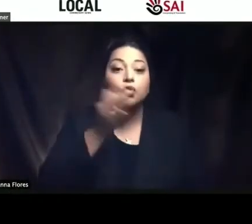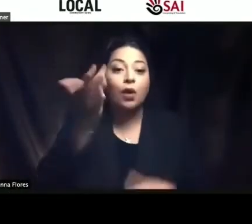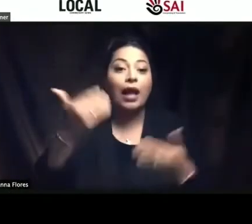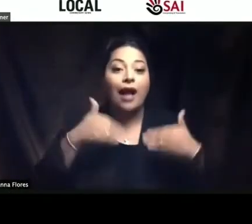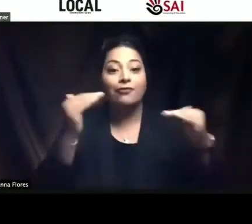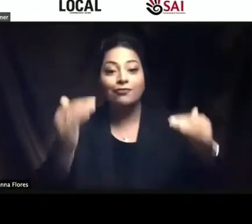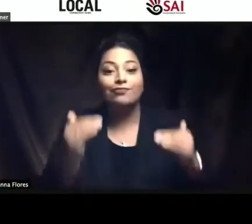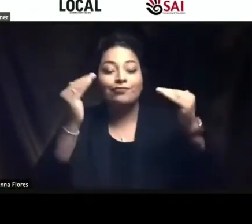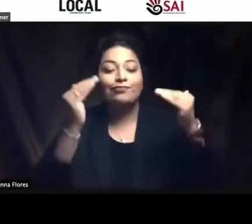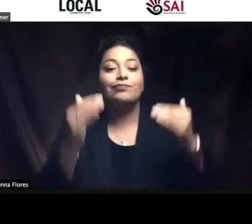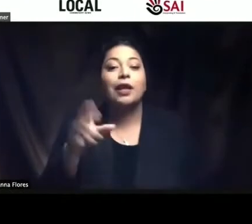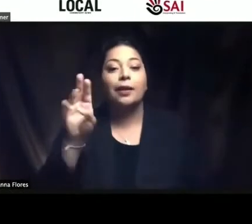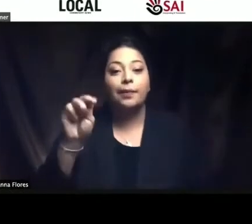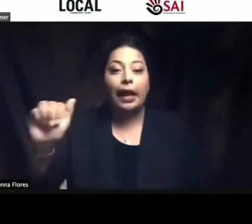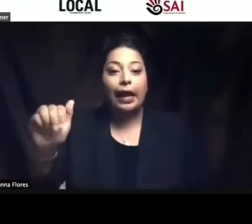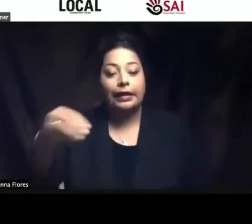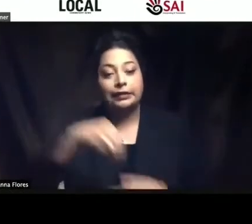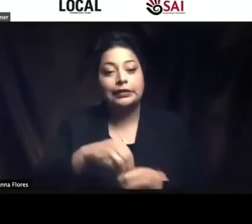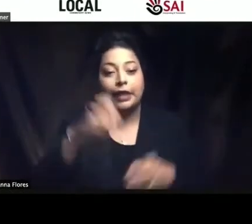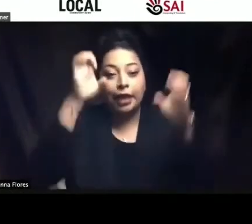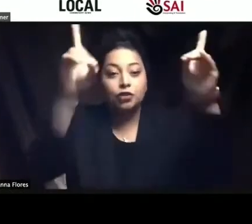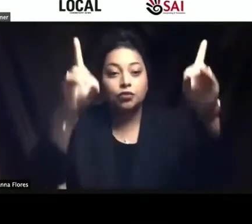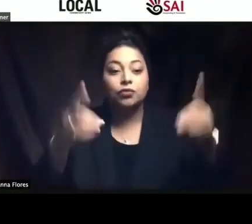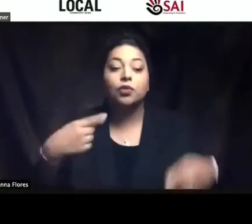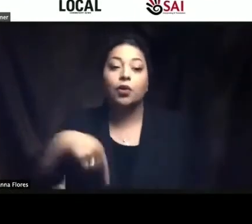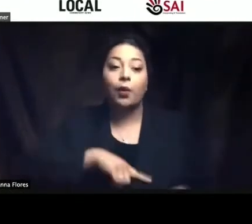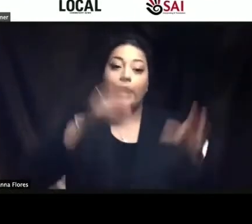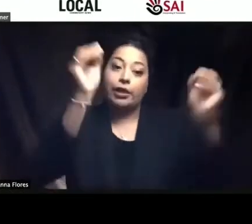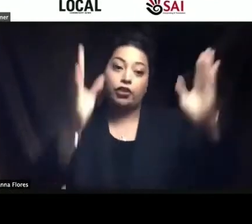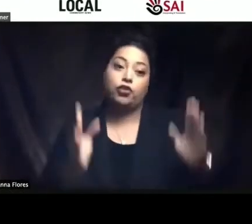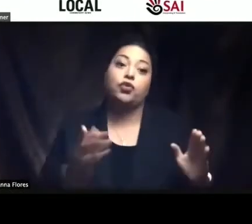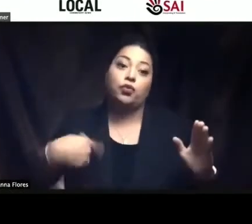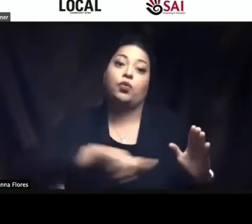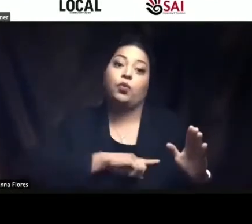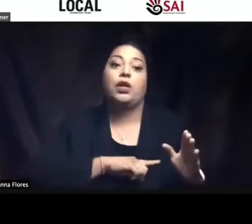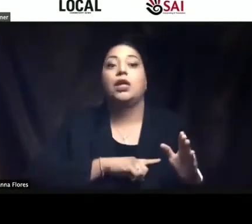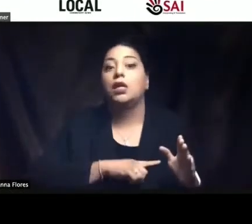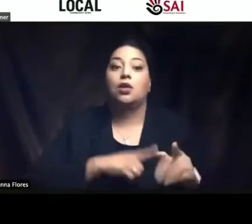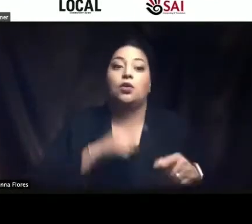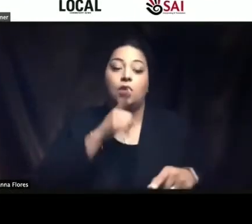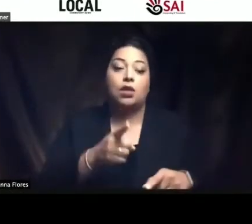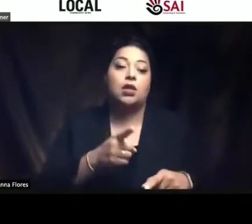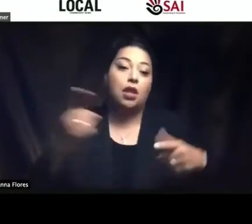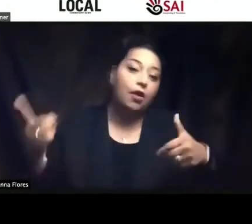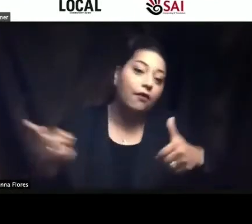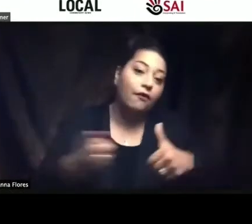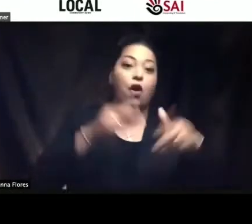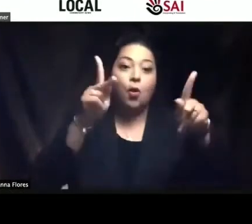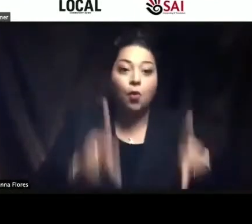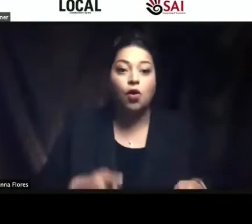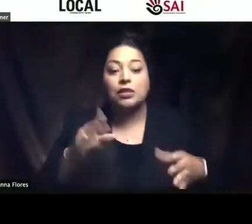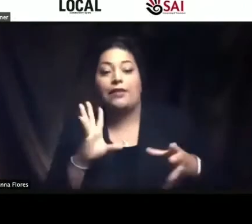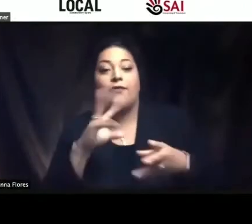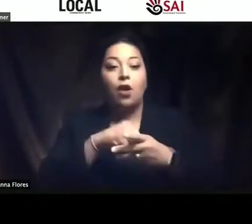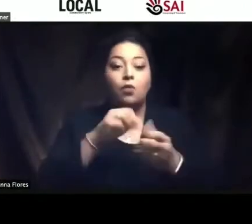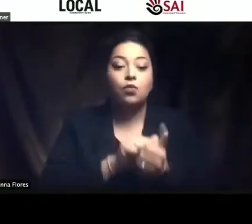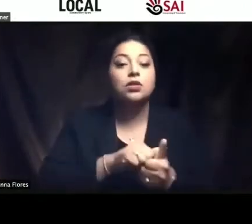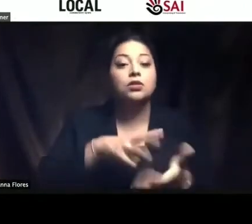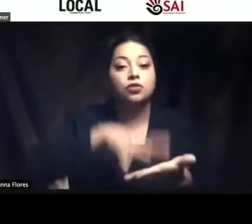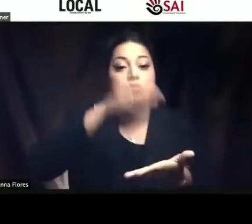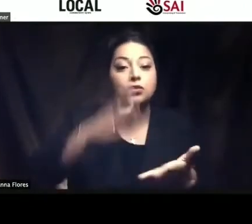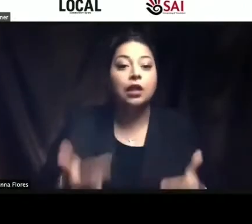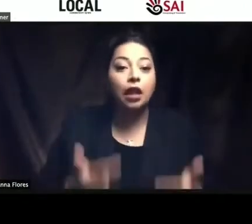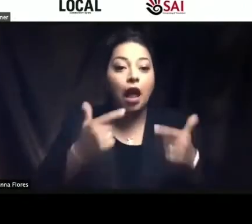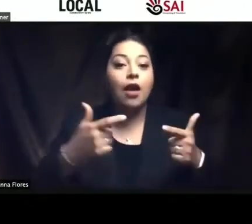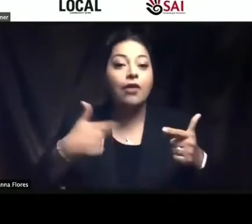studies. Many know that as teachers, we're the first line of defense for so many students. I've had students tell me when they were being abused at home, and I've